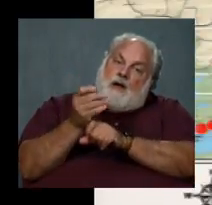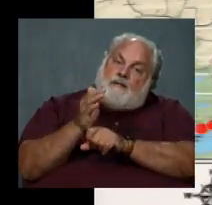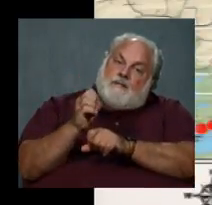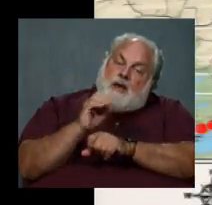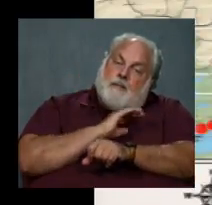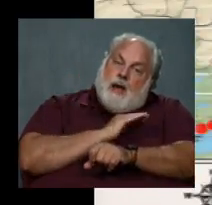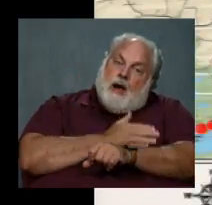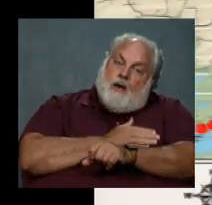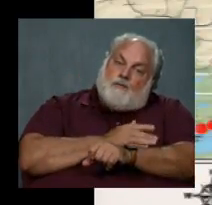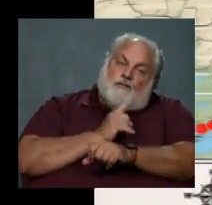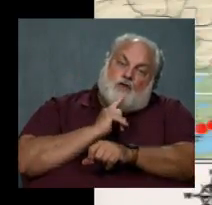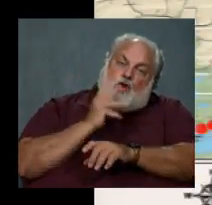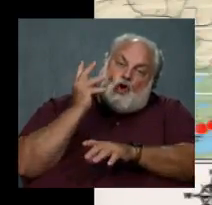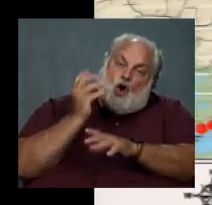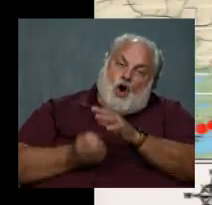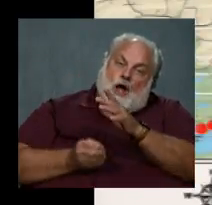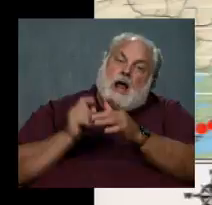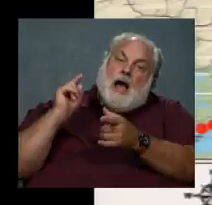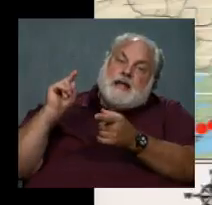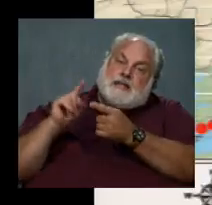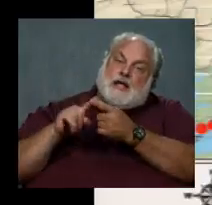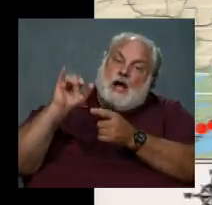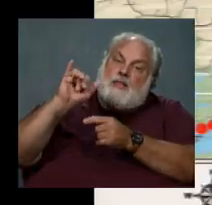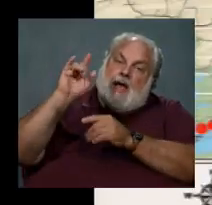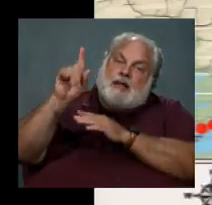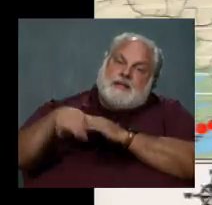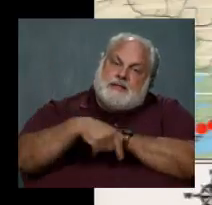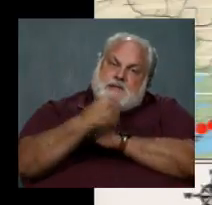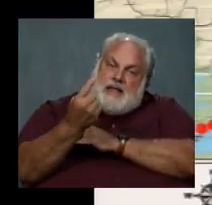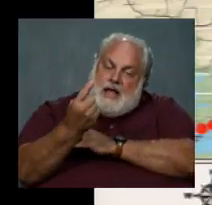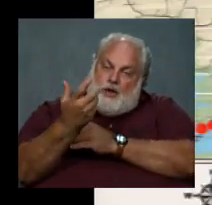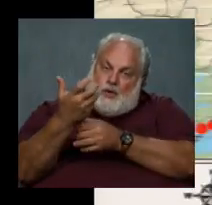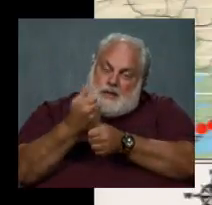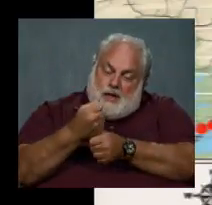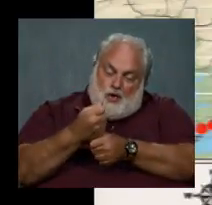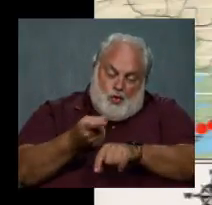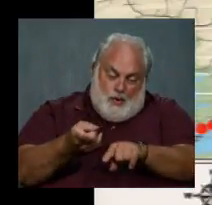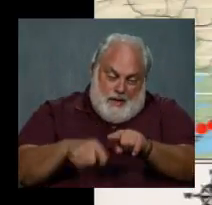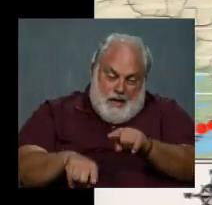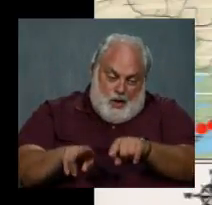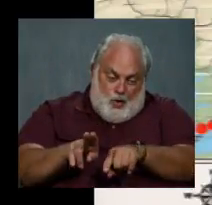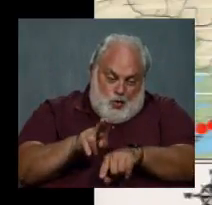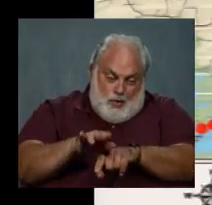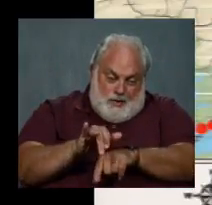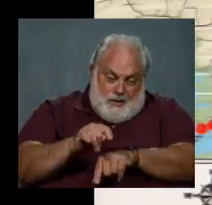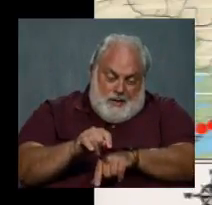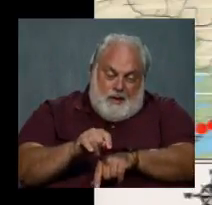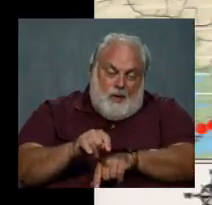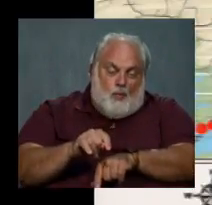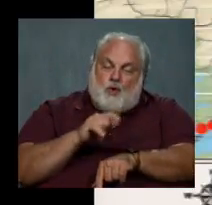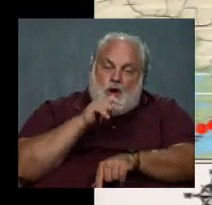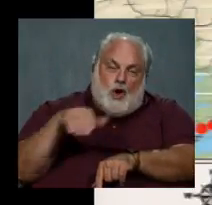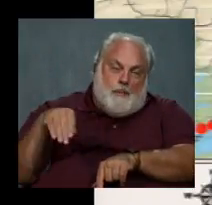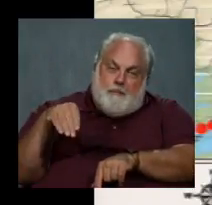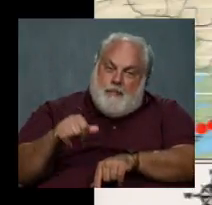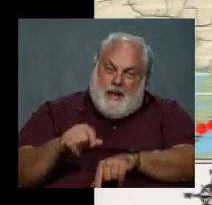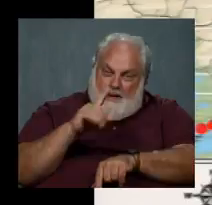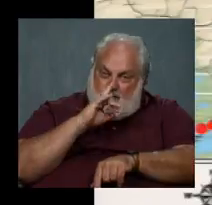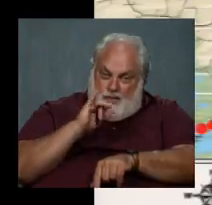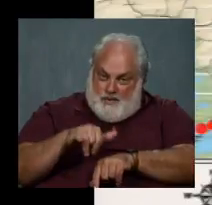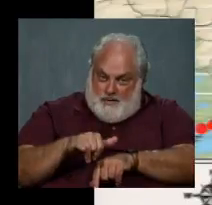forgone until the day we take water. Until you can't use the water for power, we don't want to pay for